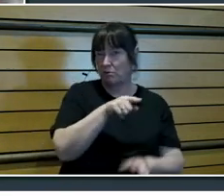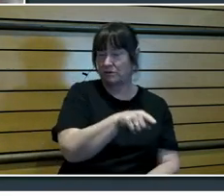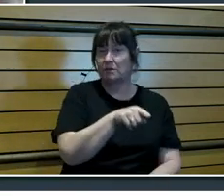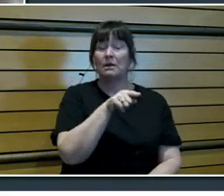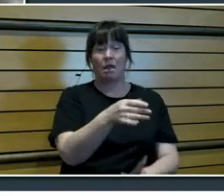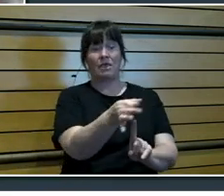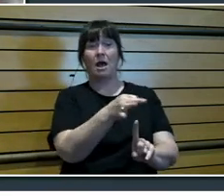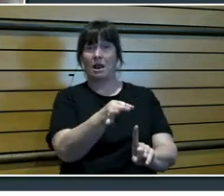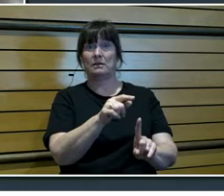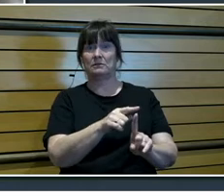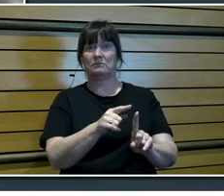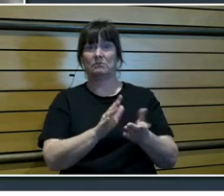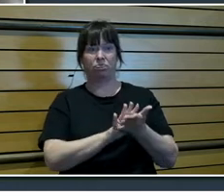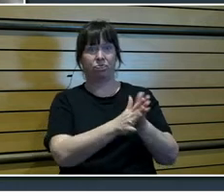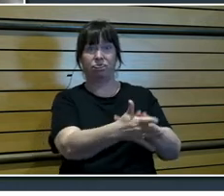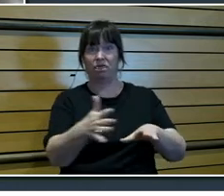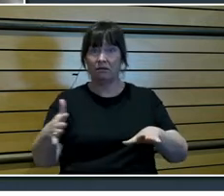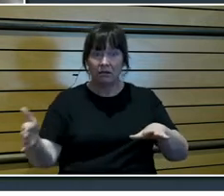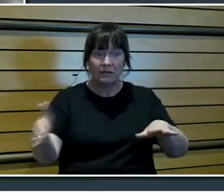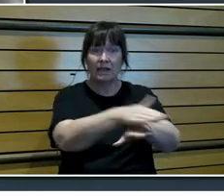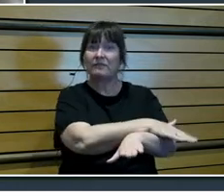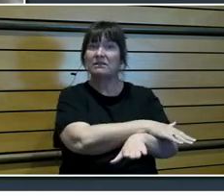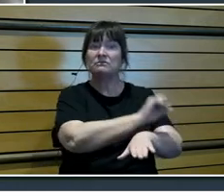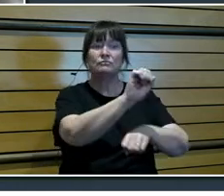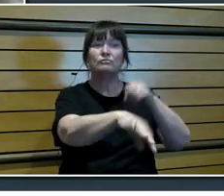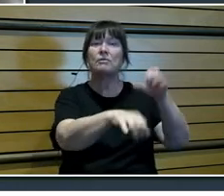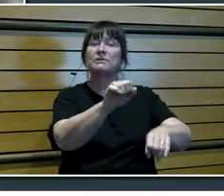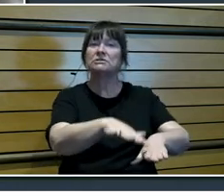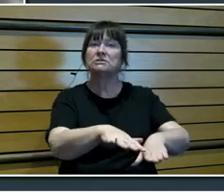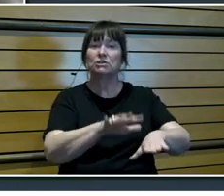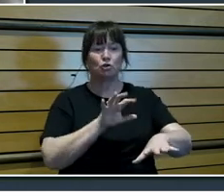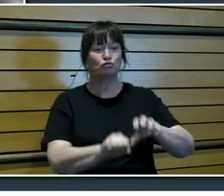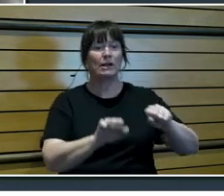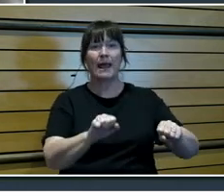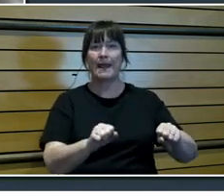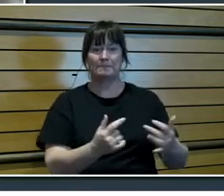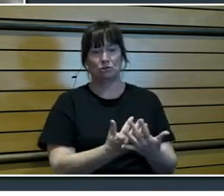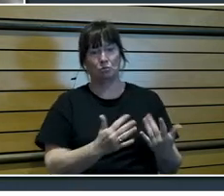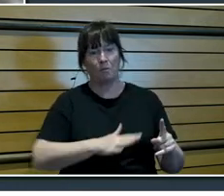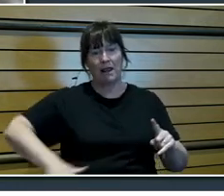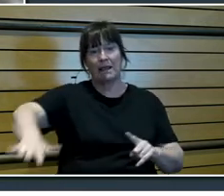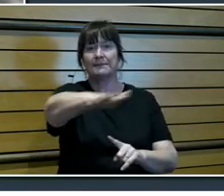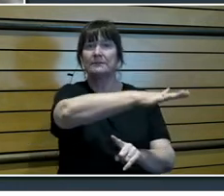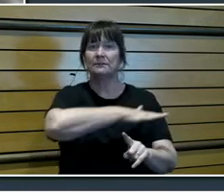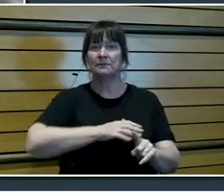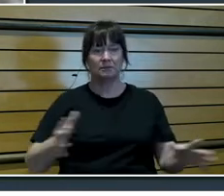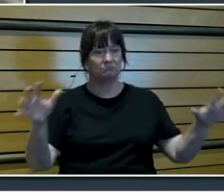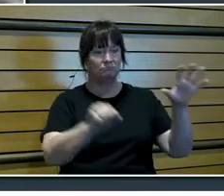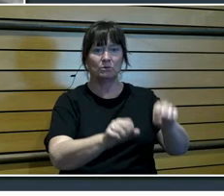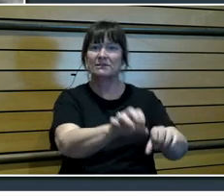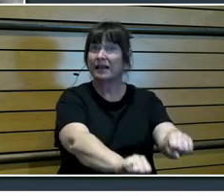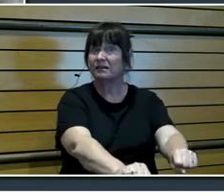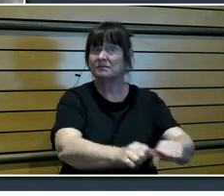the island was bulldozed and used as fill to reclaim swampland in central Napier.